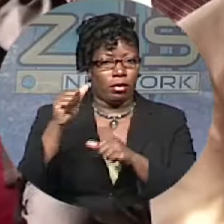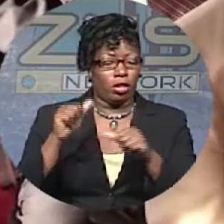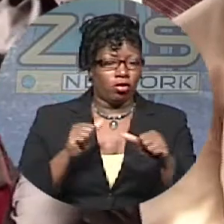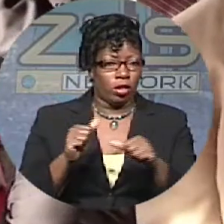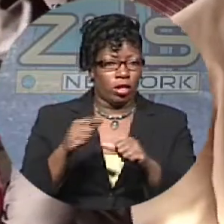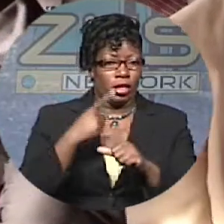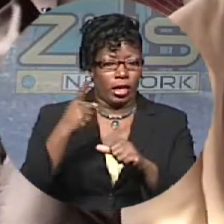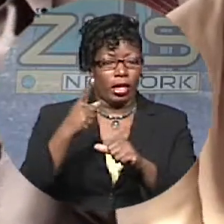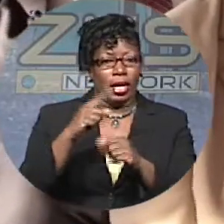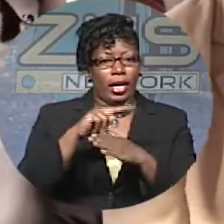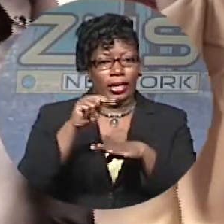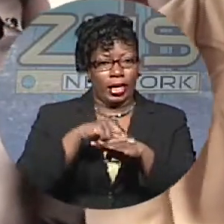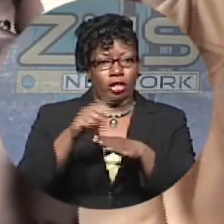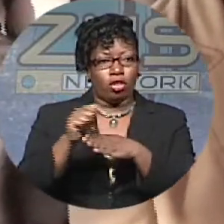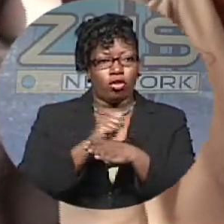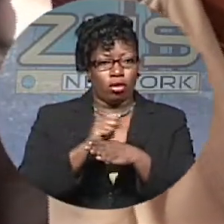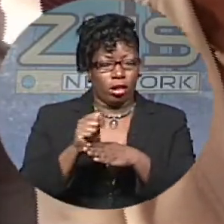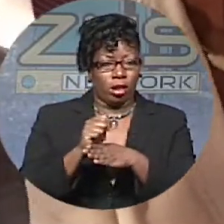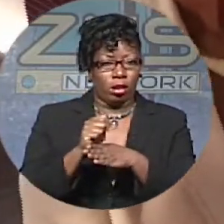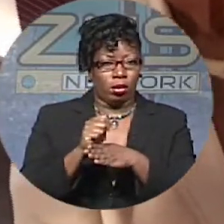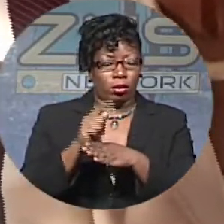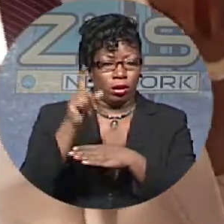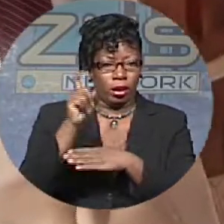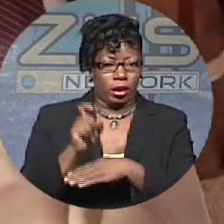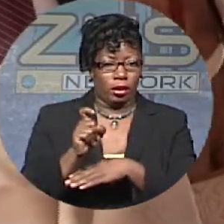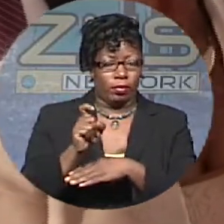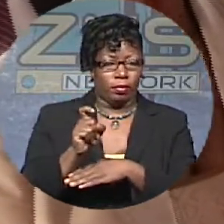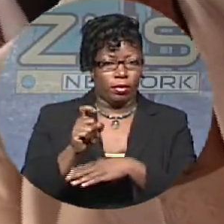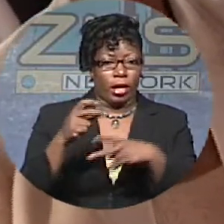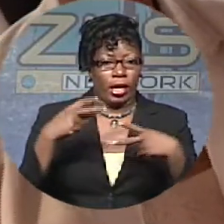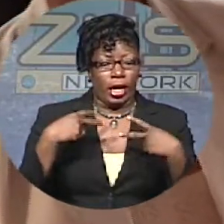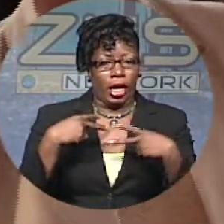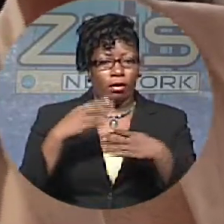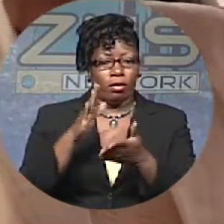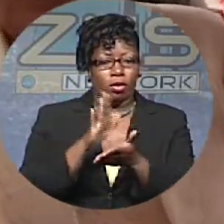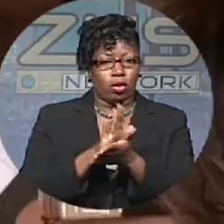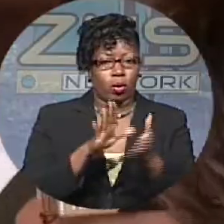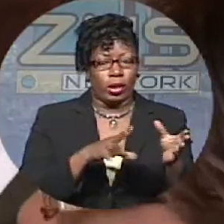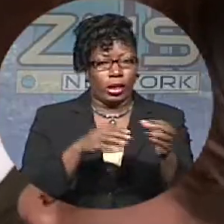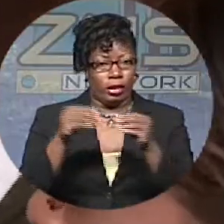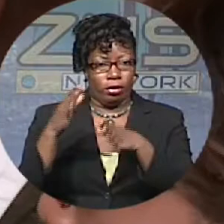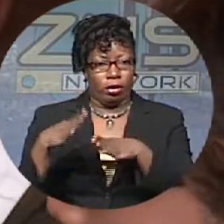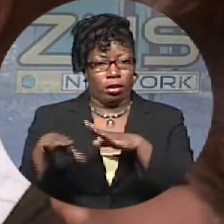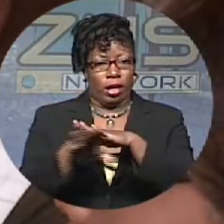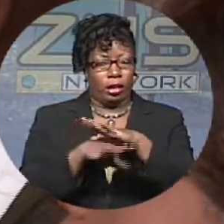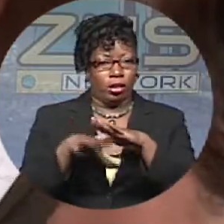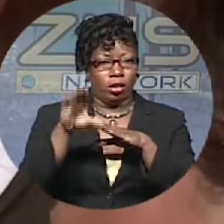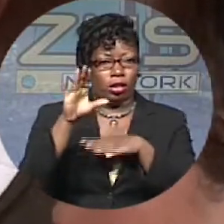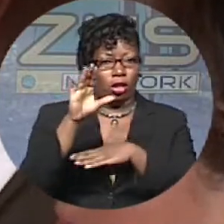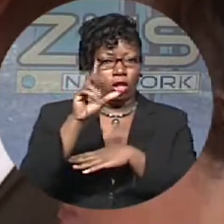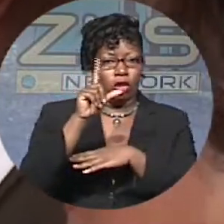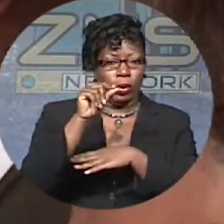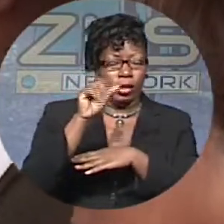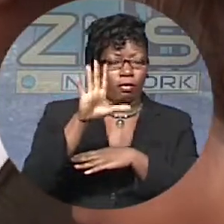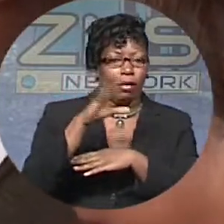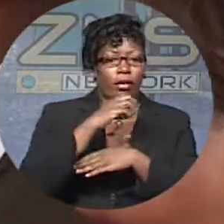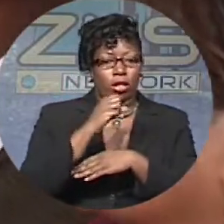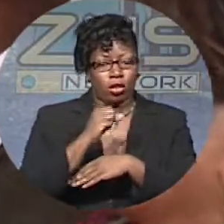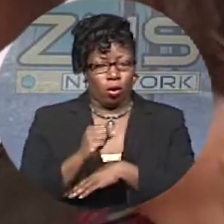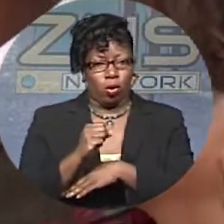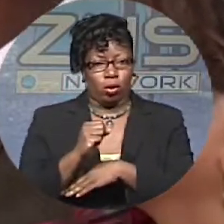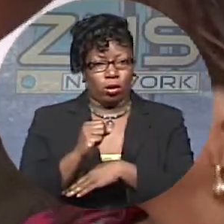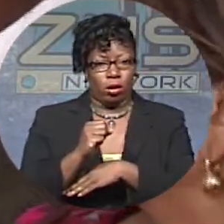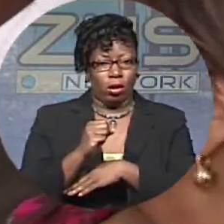National Training Agency comes in. The facility will equip school leavers and young adults under the age of 25 with vocational